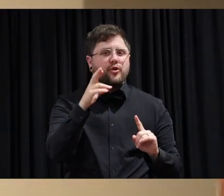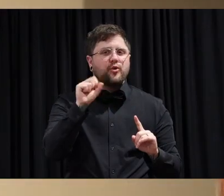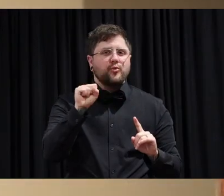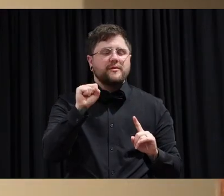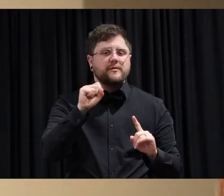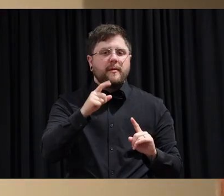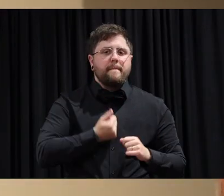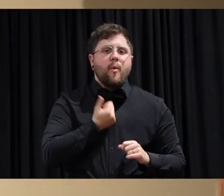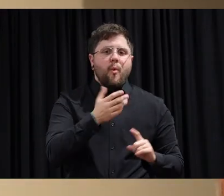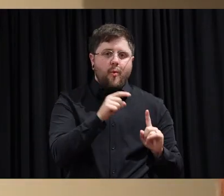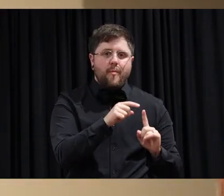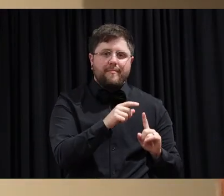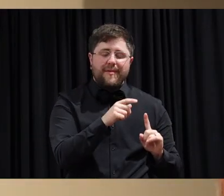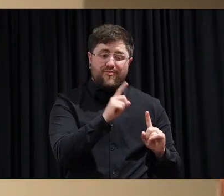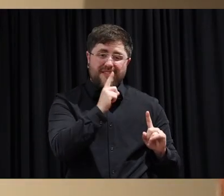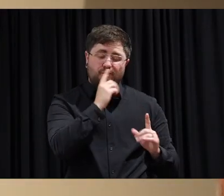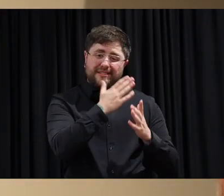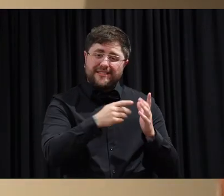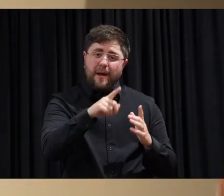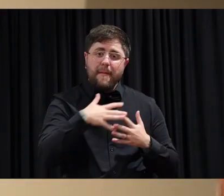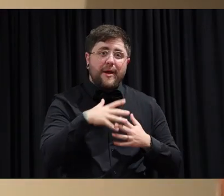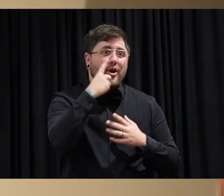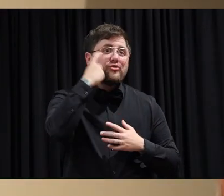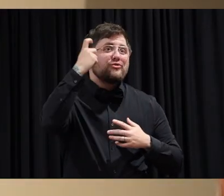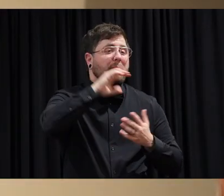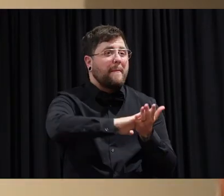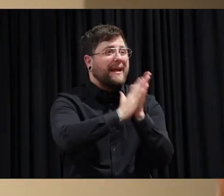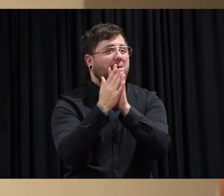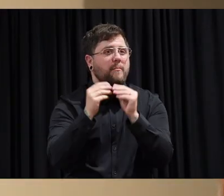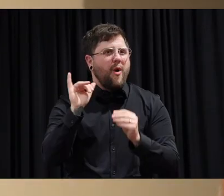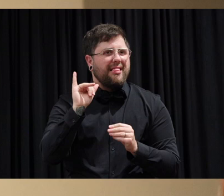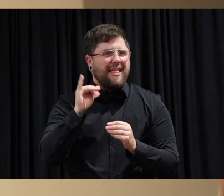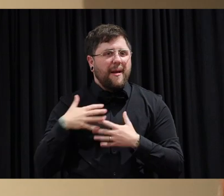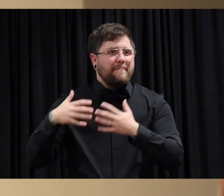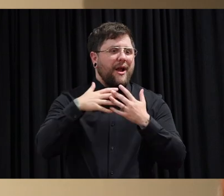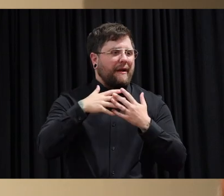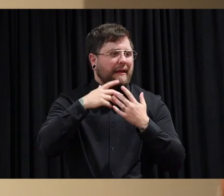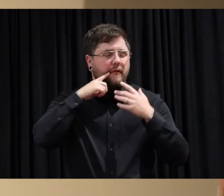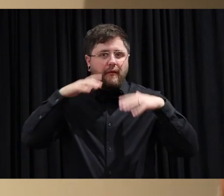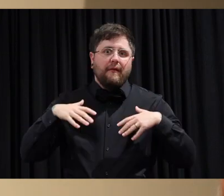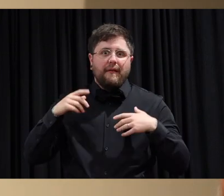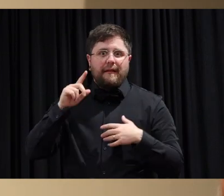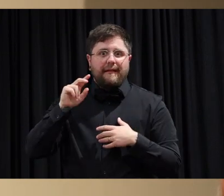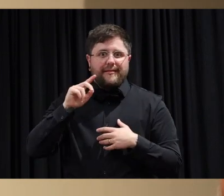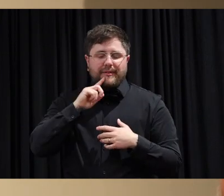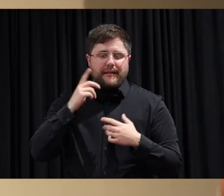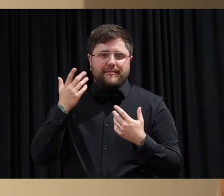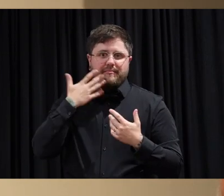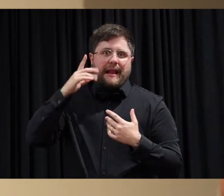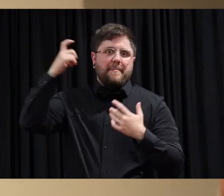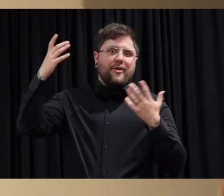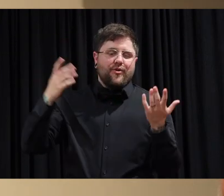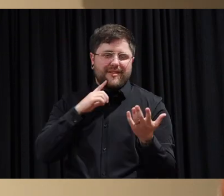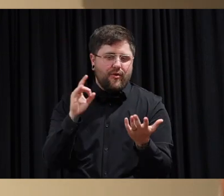for some, it's actually the American dream has now turned into the American nightmare when it comes to housing discrimination and